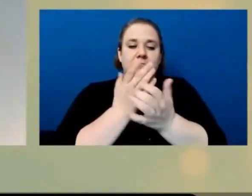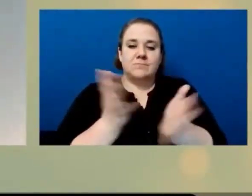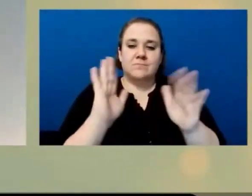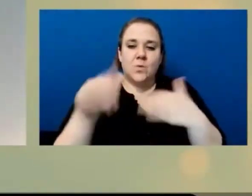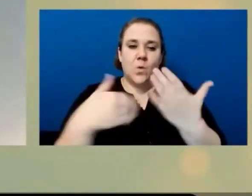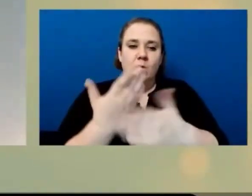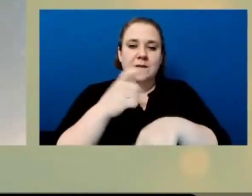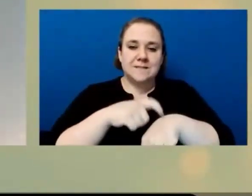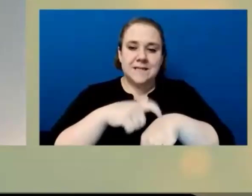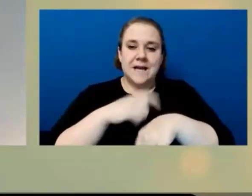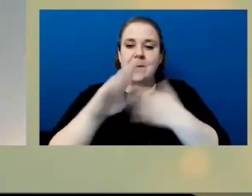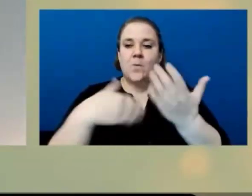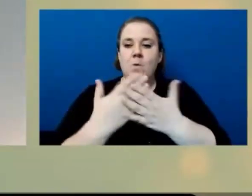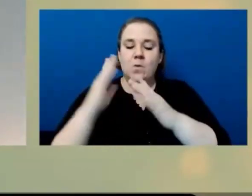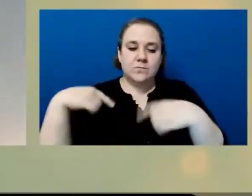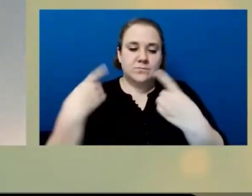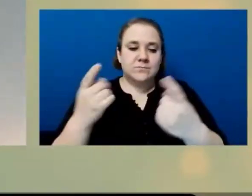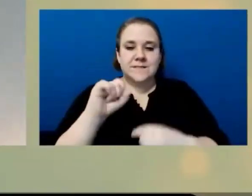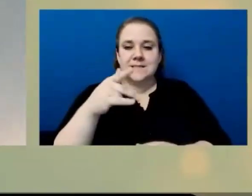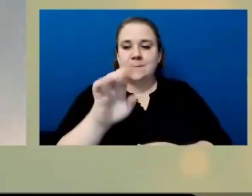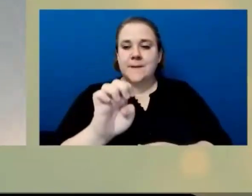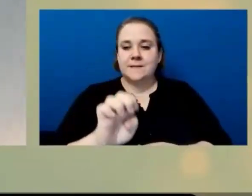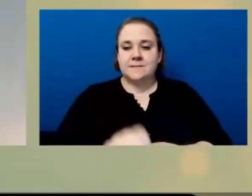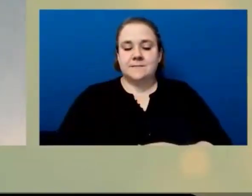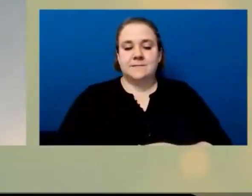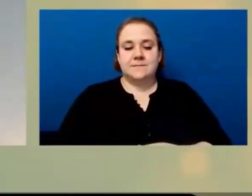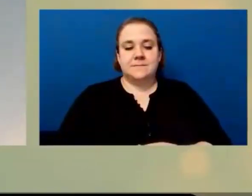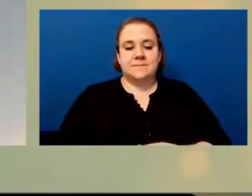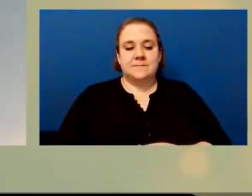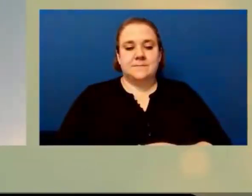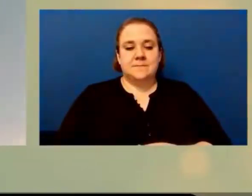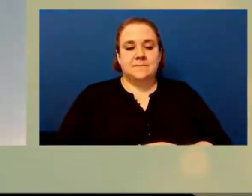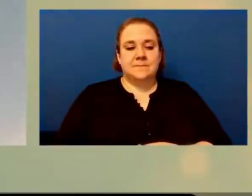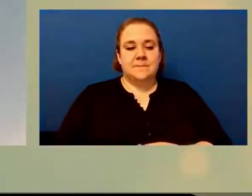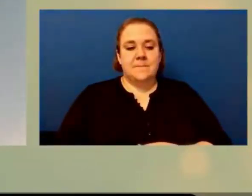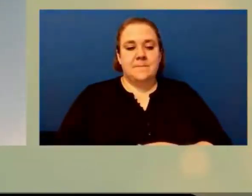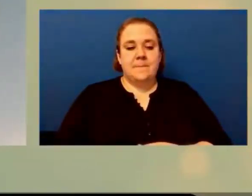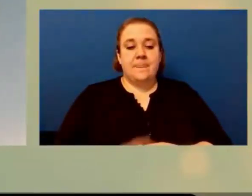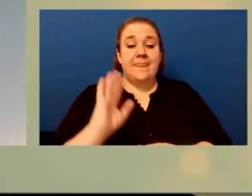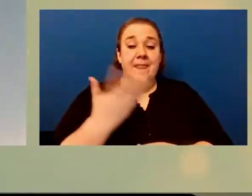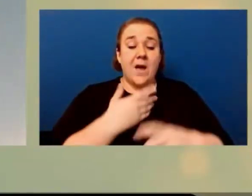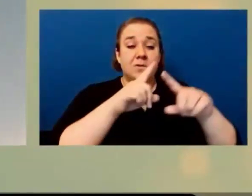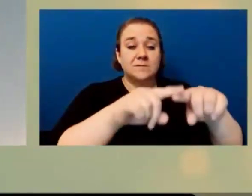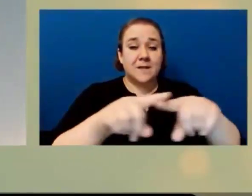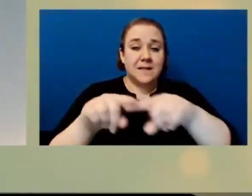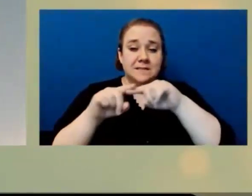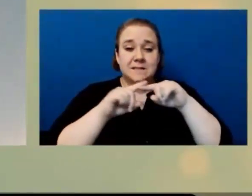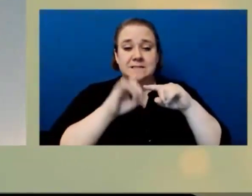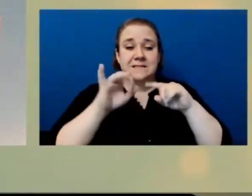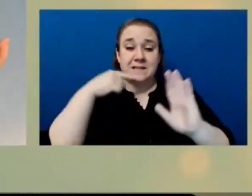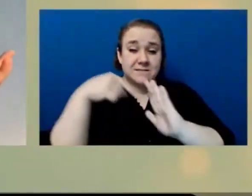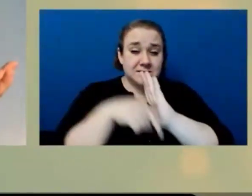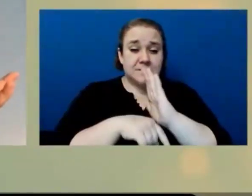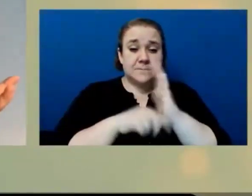about love in the shape of her arm, and in the painting glowing with impossibly captured